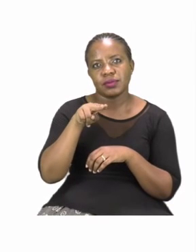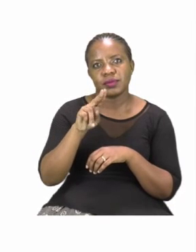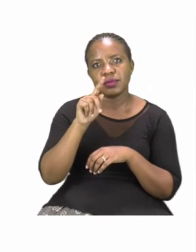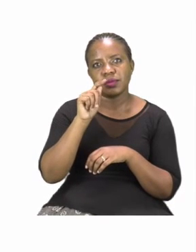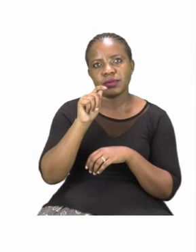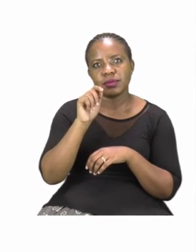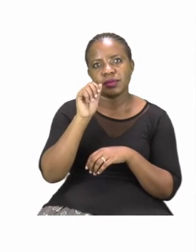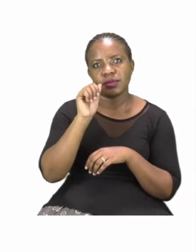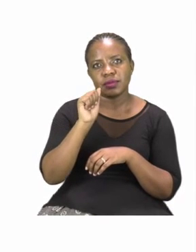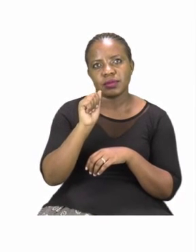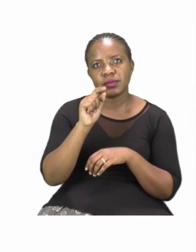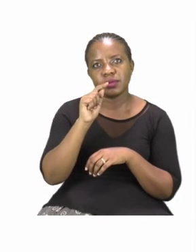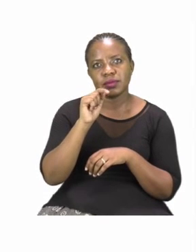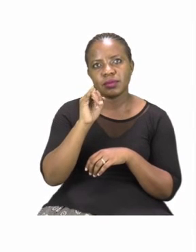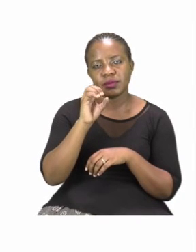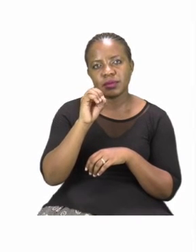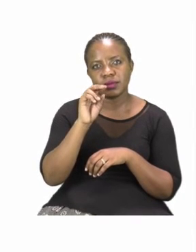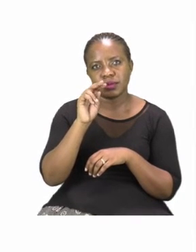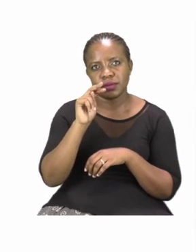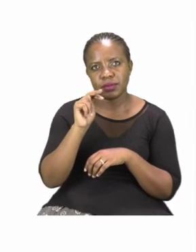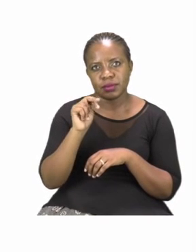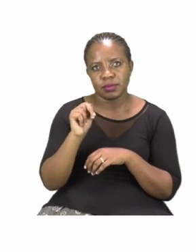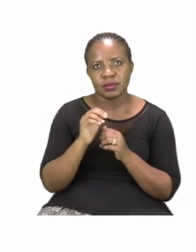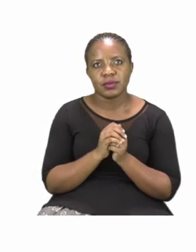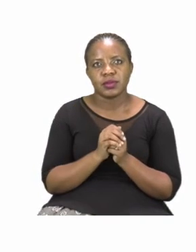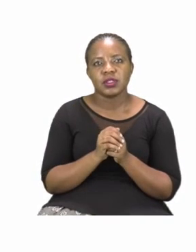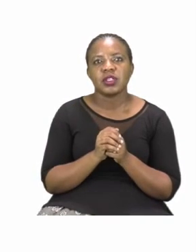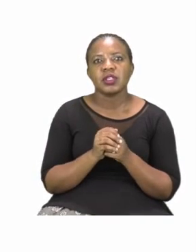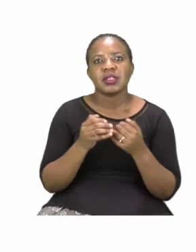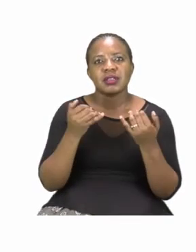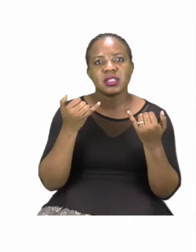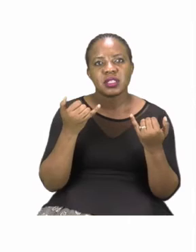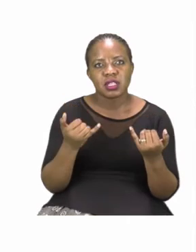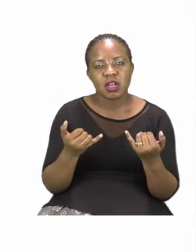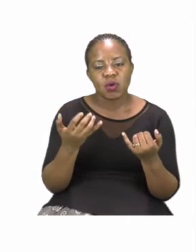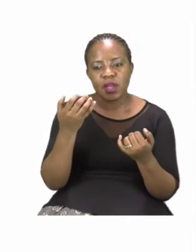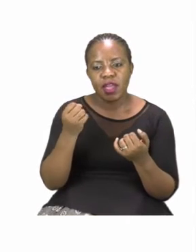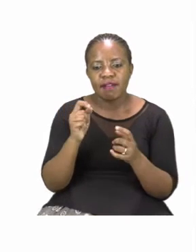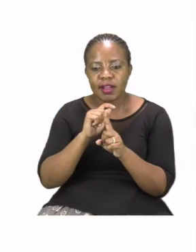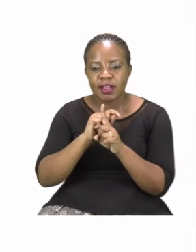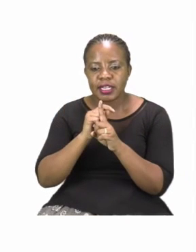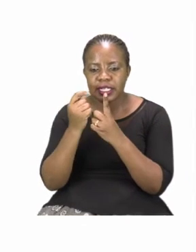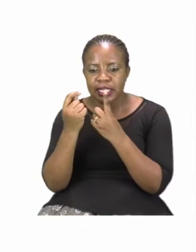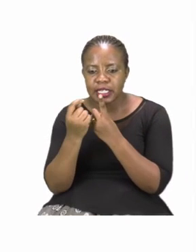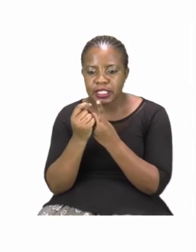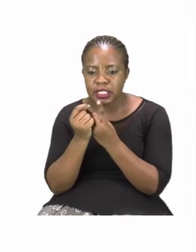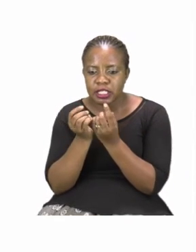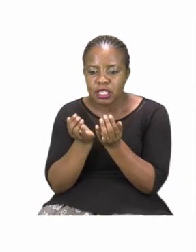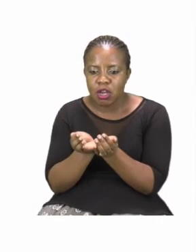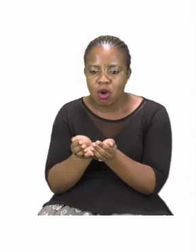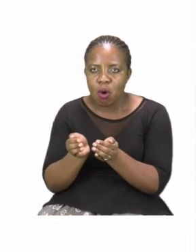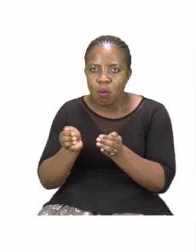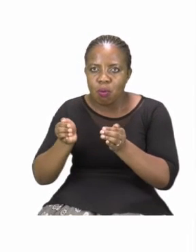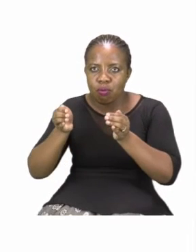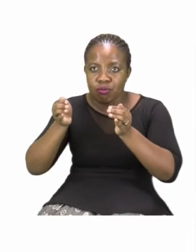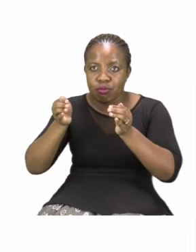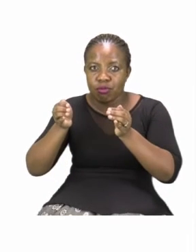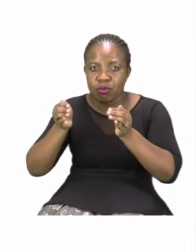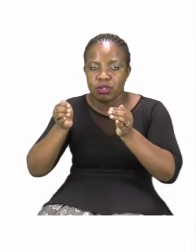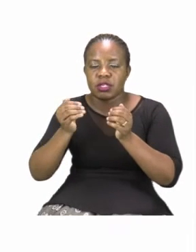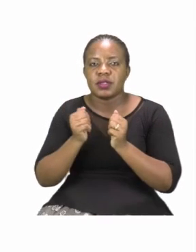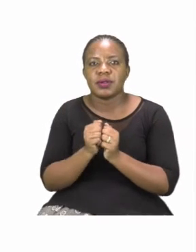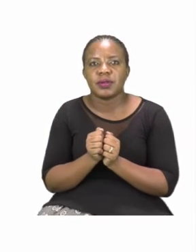special seeds in our traditional pots. Each number has different seeds